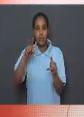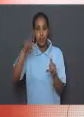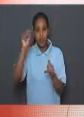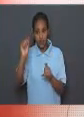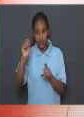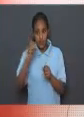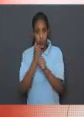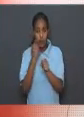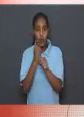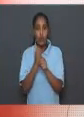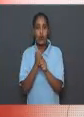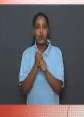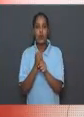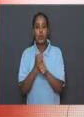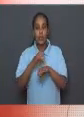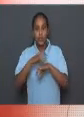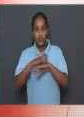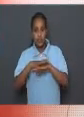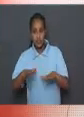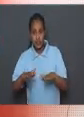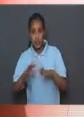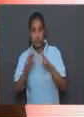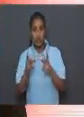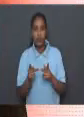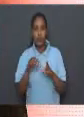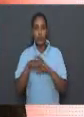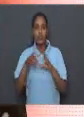that works as an inert surface for the reaction.